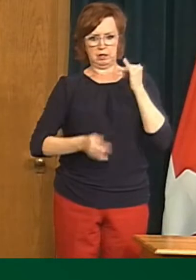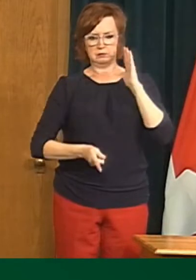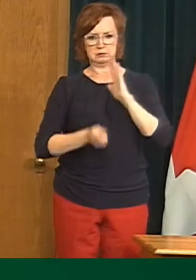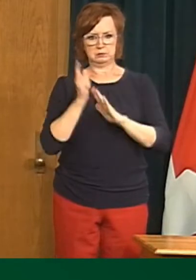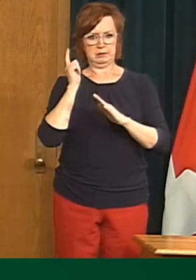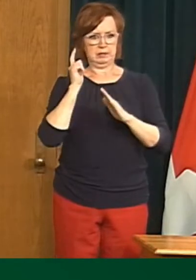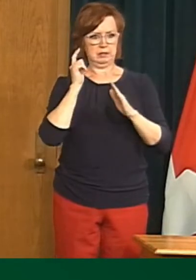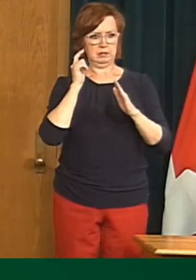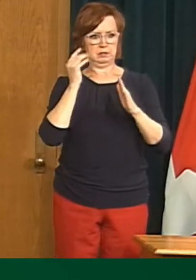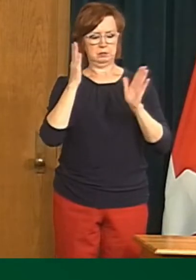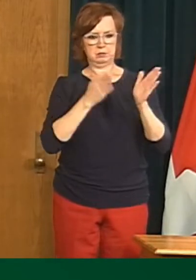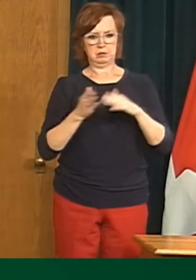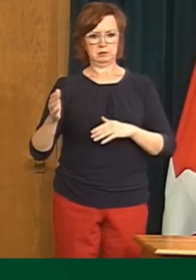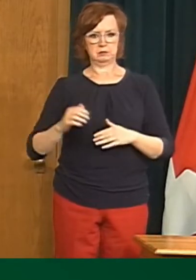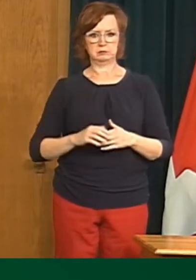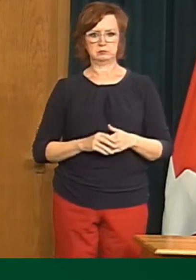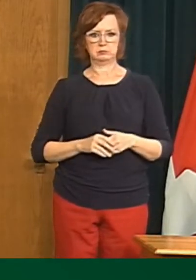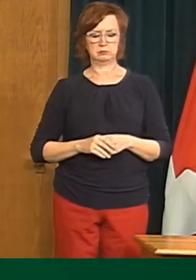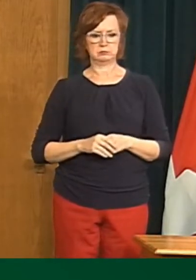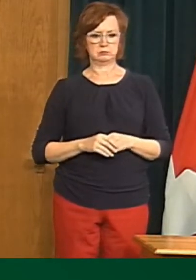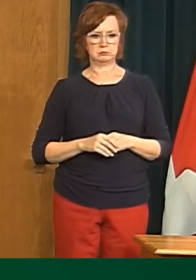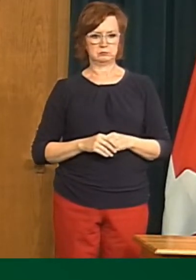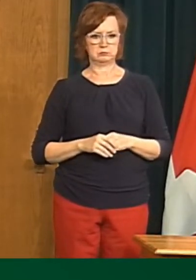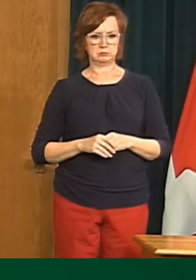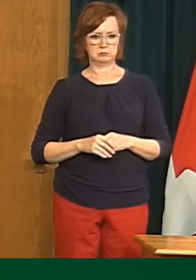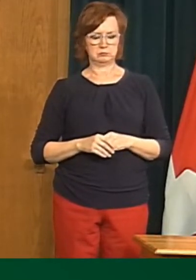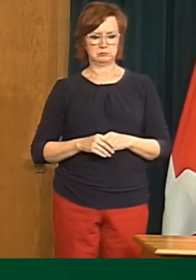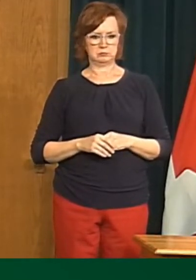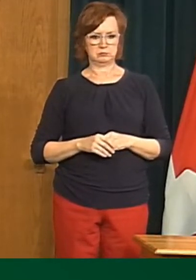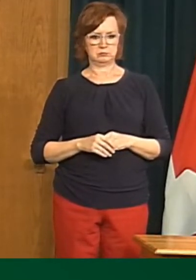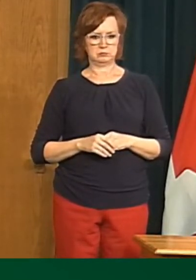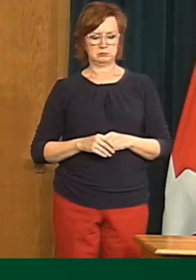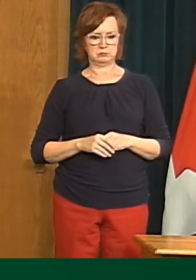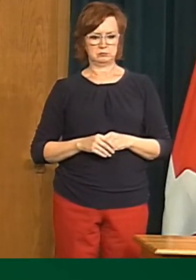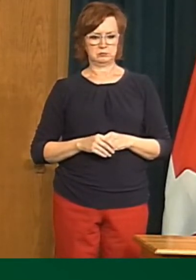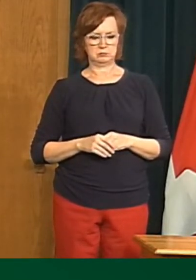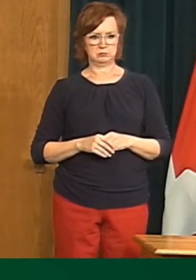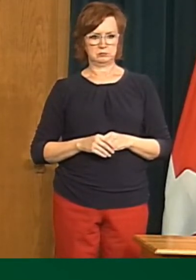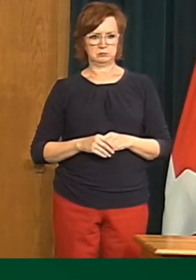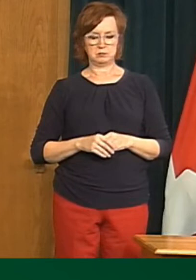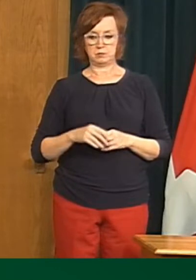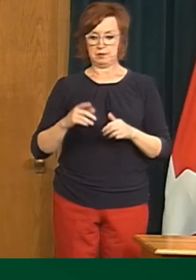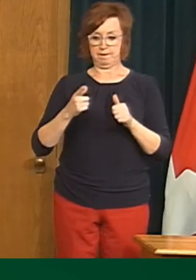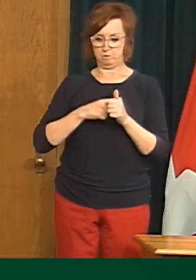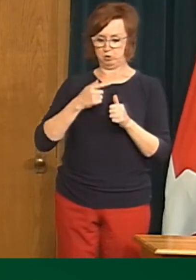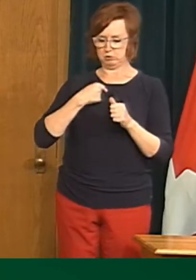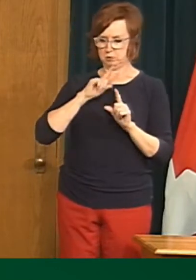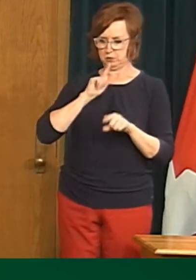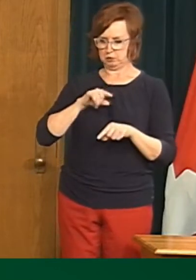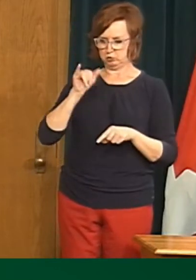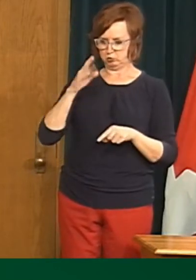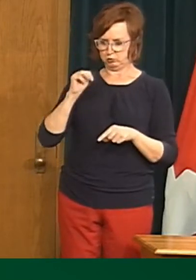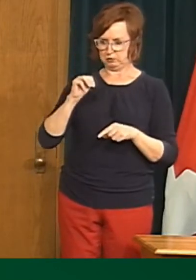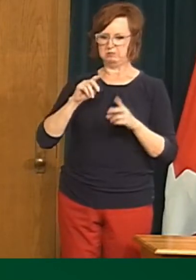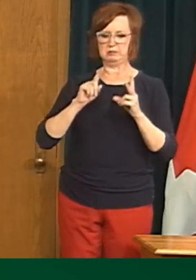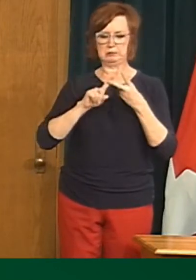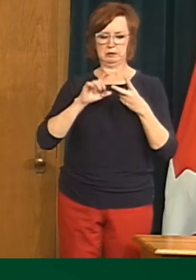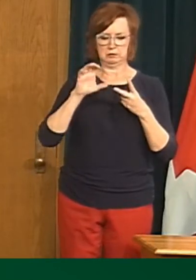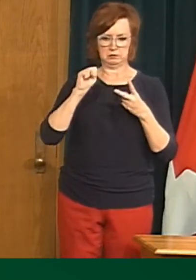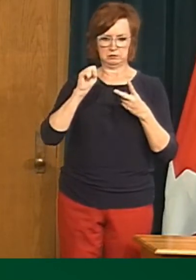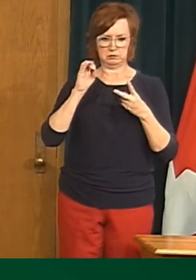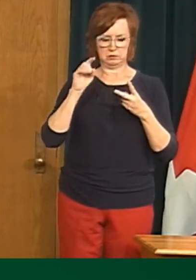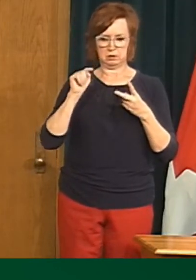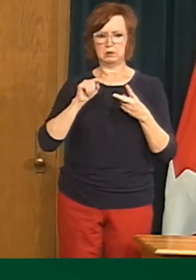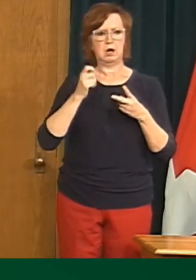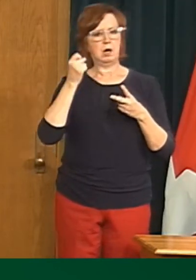you've heard? I'll make a couple comments, Jim, and then you go where Scott may go. There hasn't been any original dates. It's not until